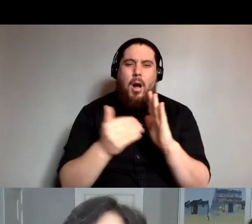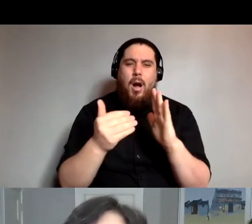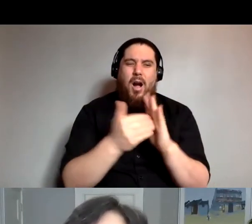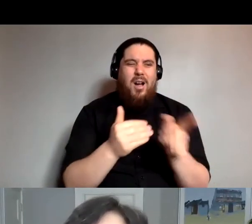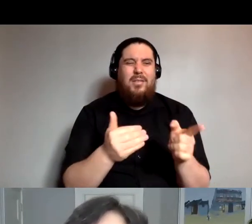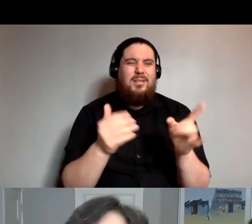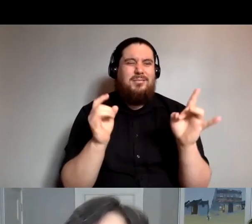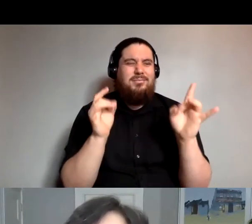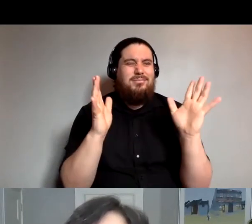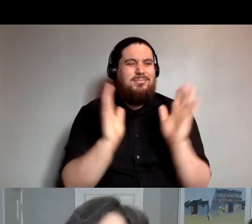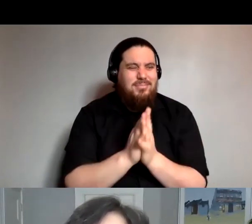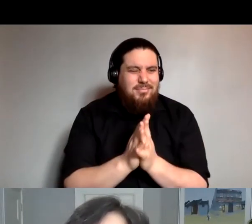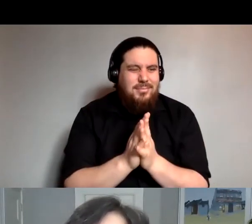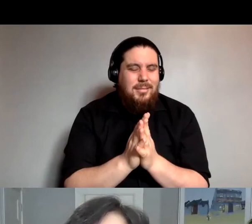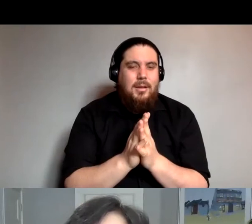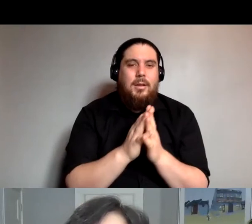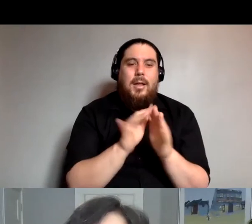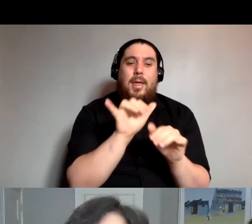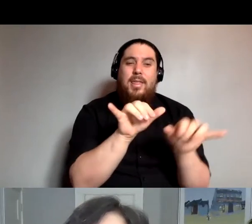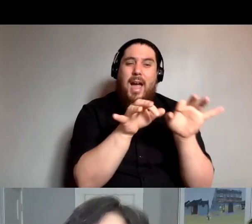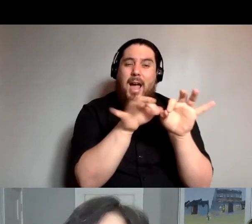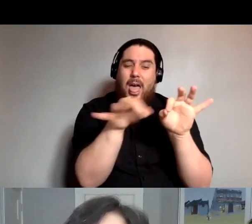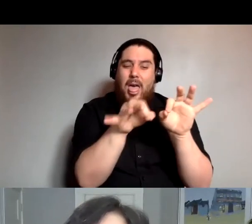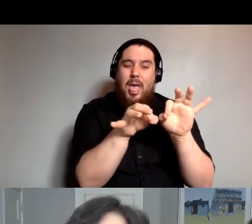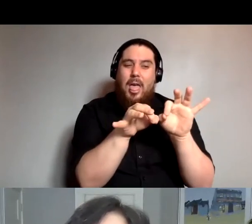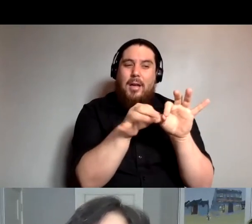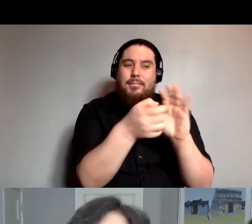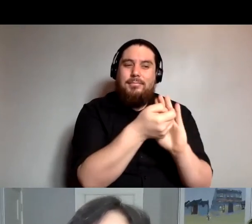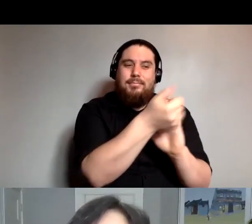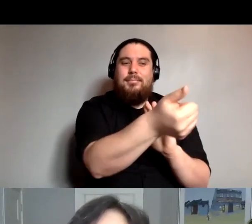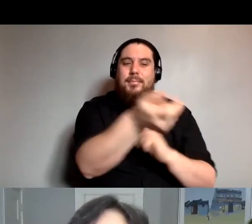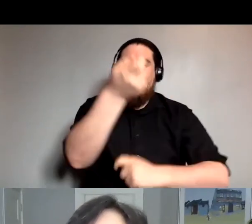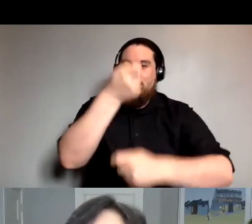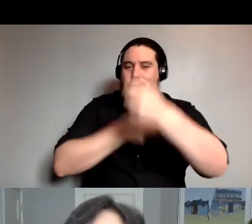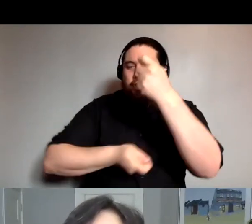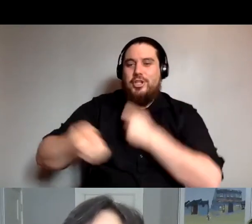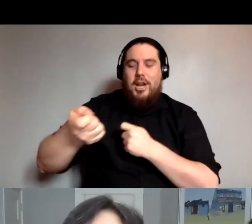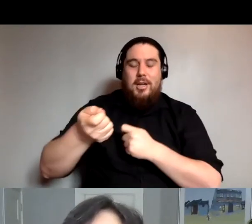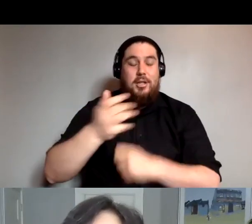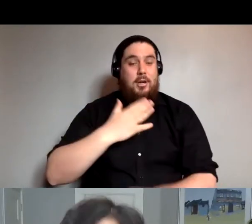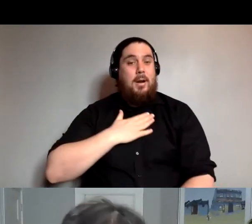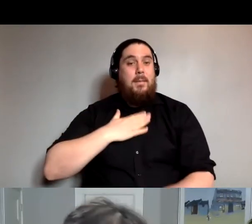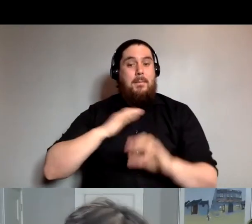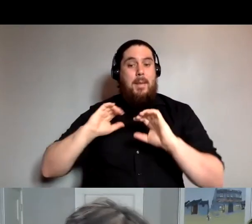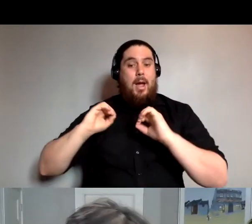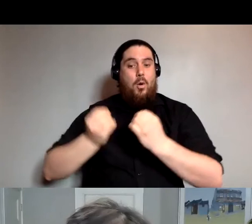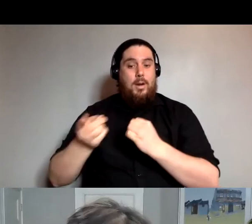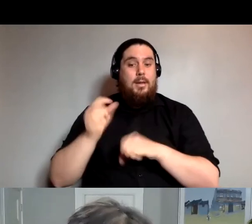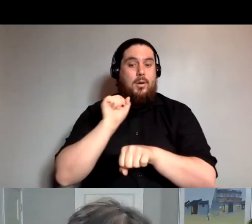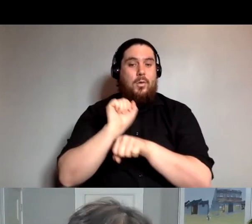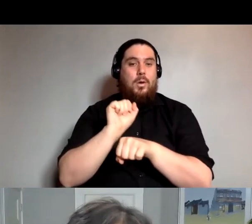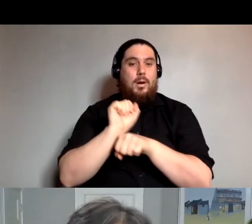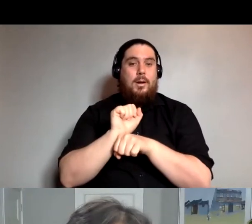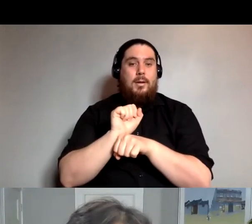machismo. Removing that language, and we've been working within my own organization with an organization called